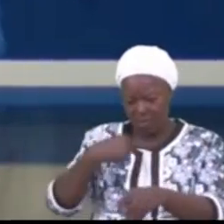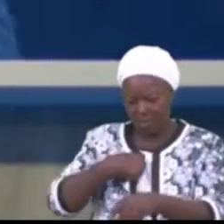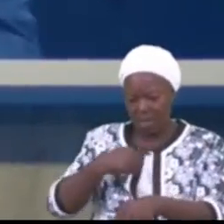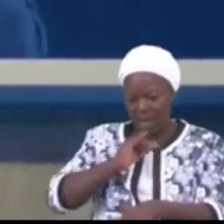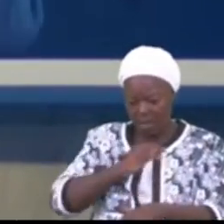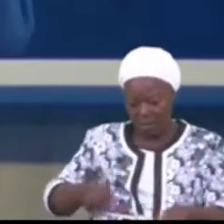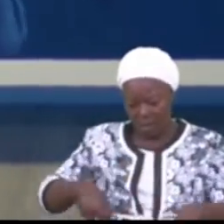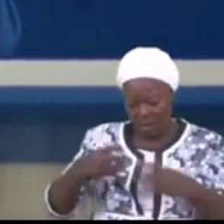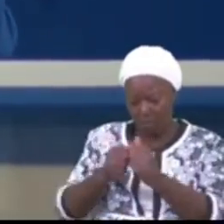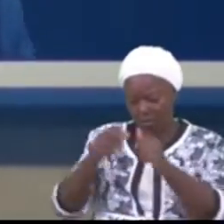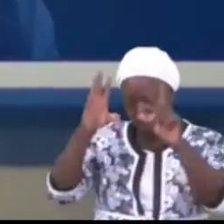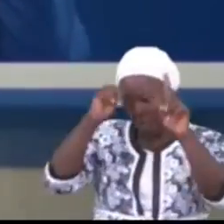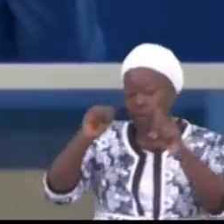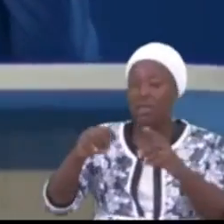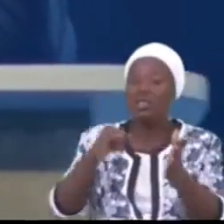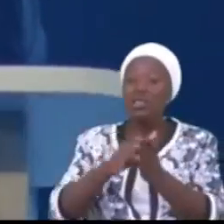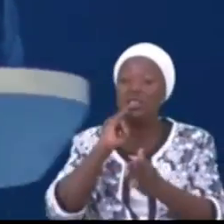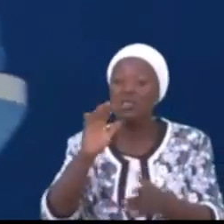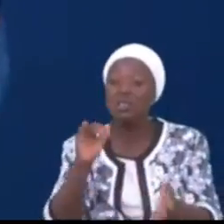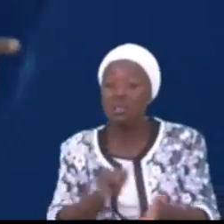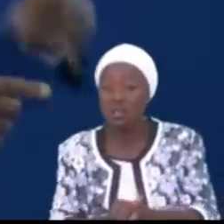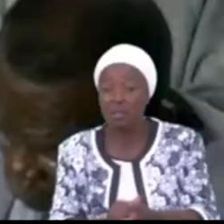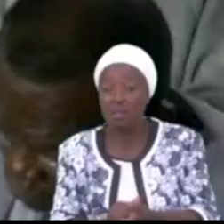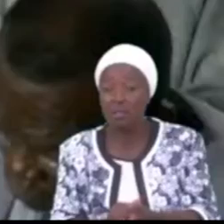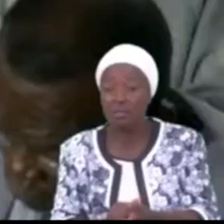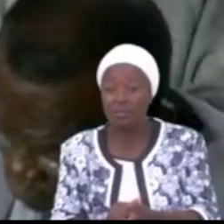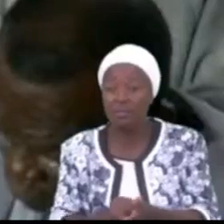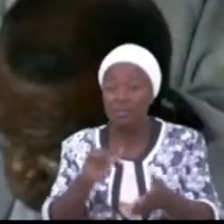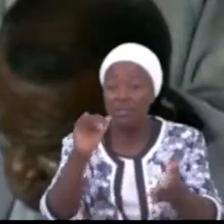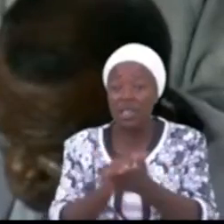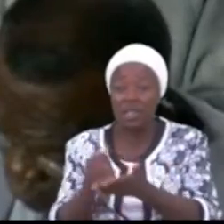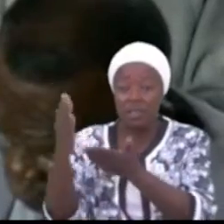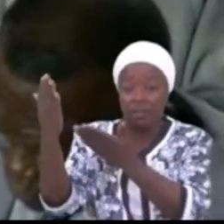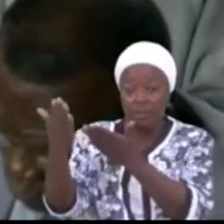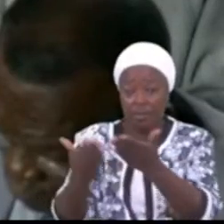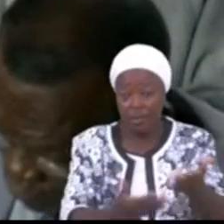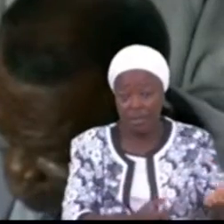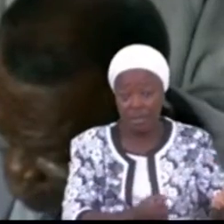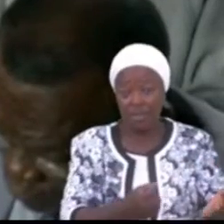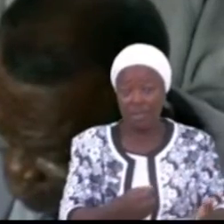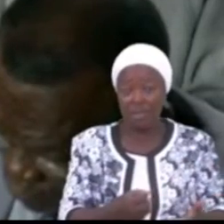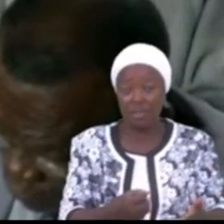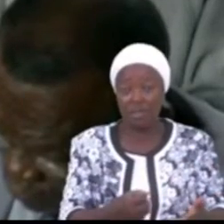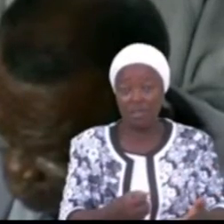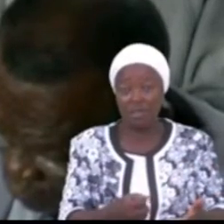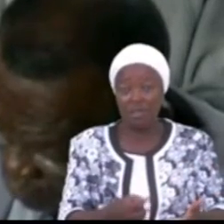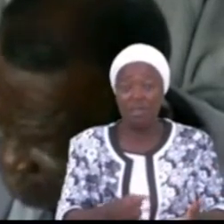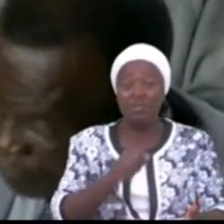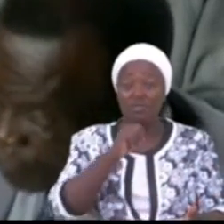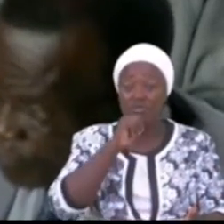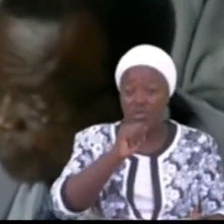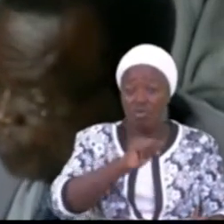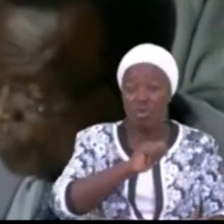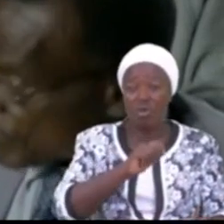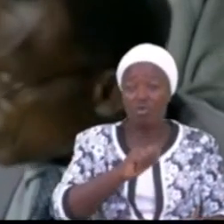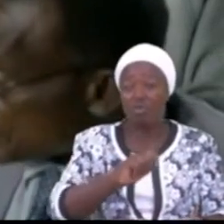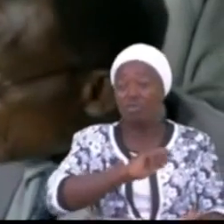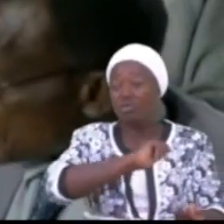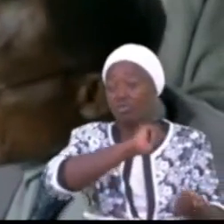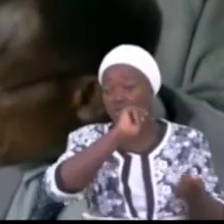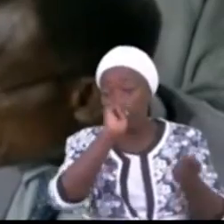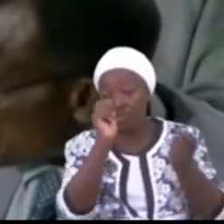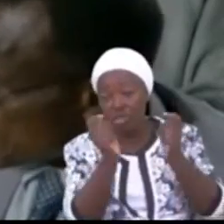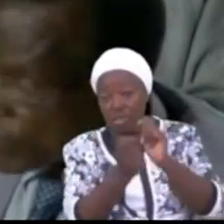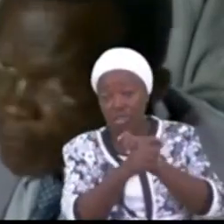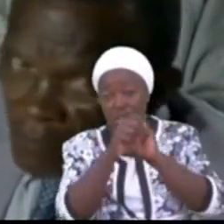him." It is that brings irreversible emancipation